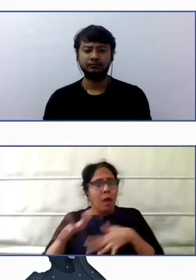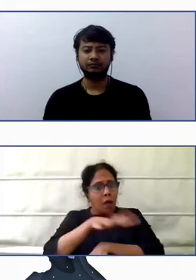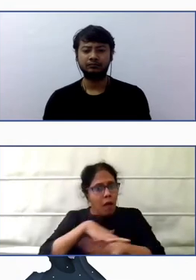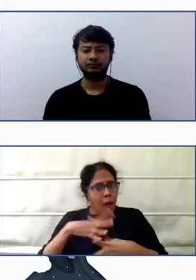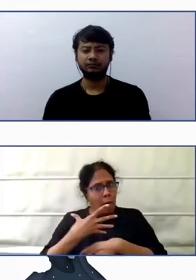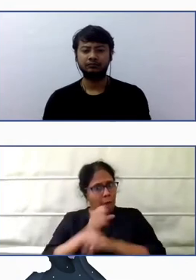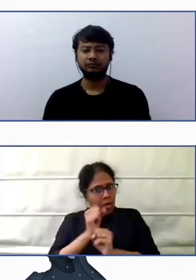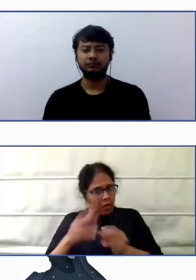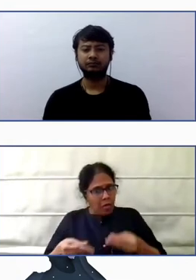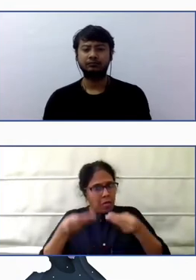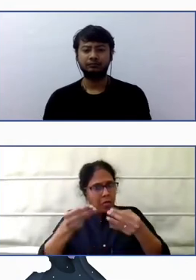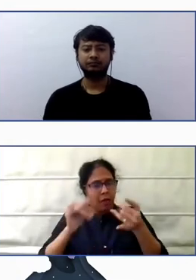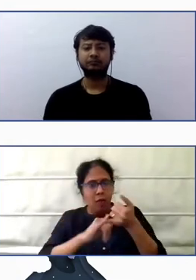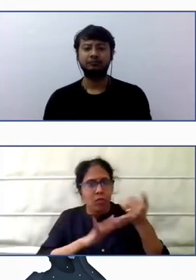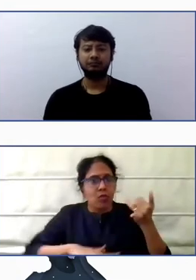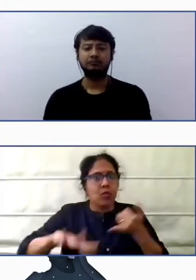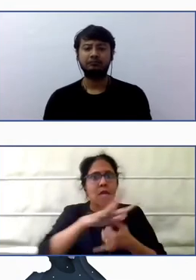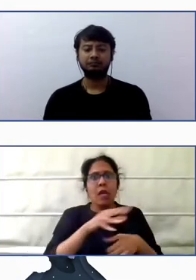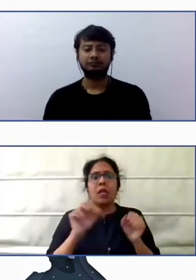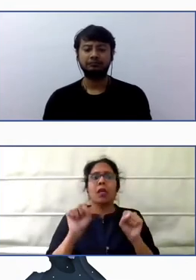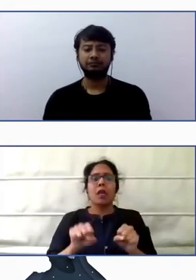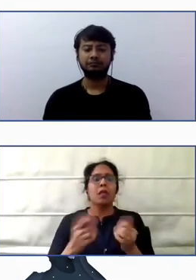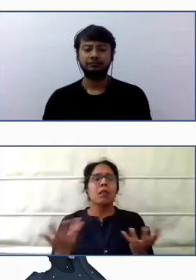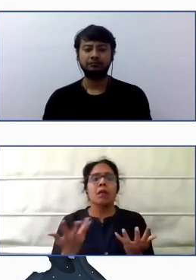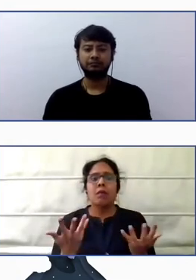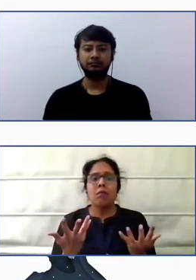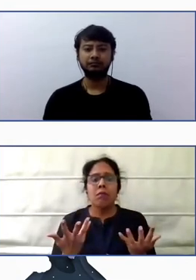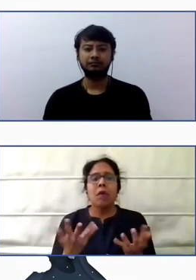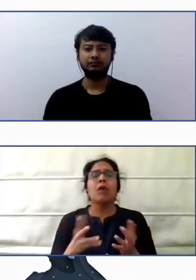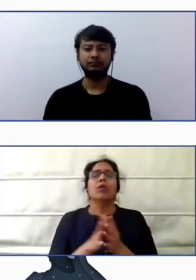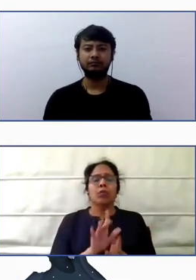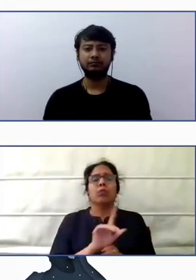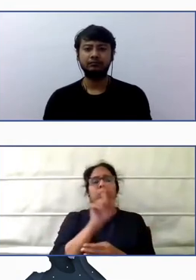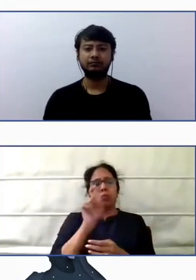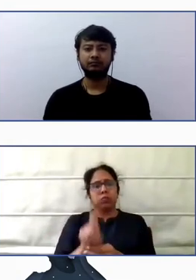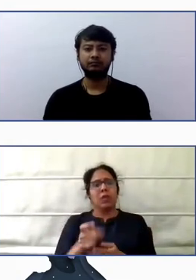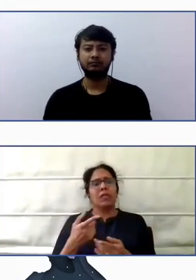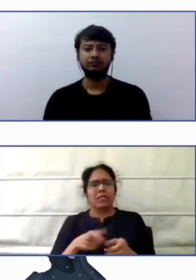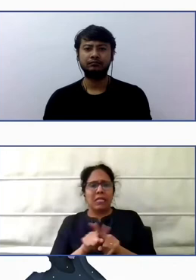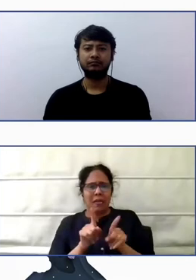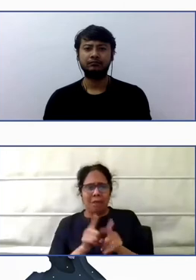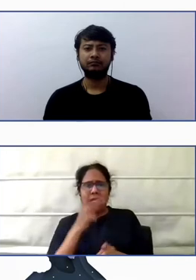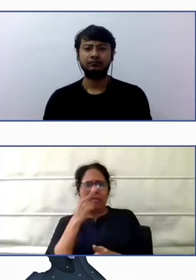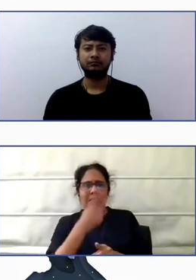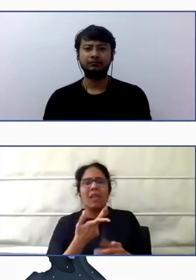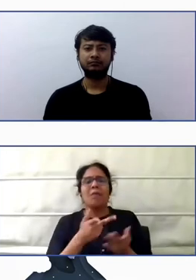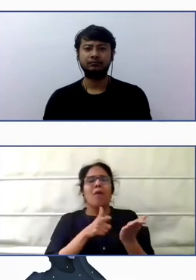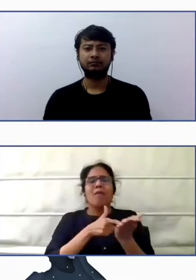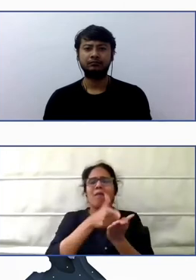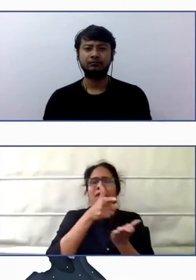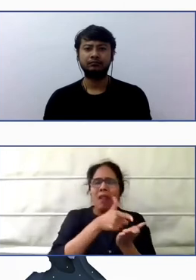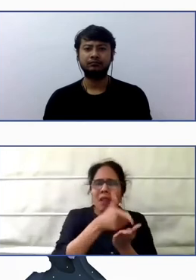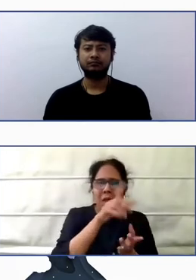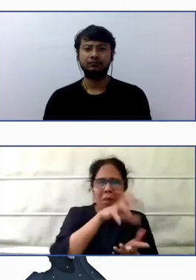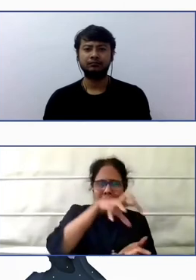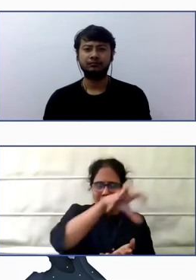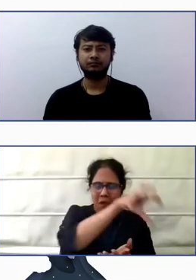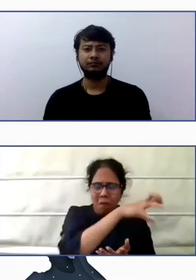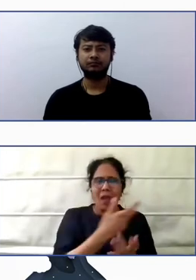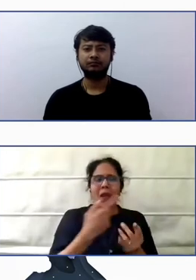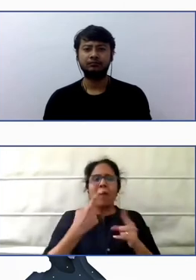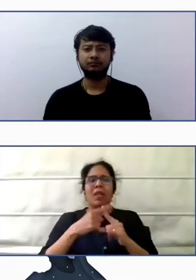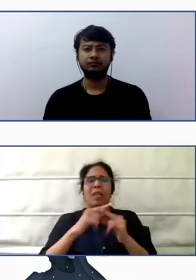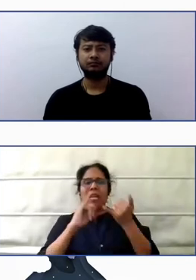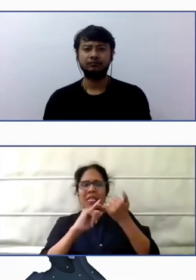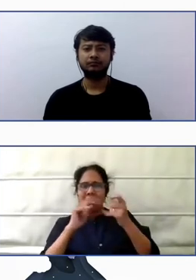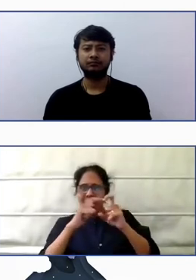a society that starts stopping. And I see in the rural and the semi-rural areas, the opportunities are